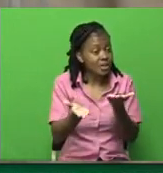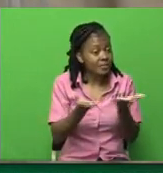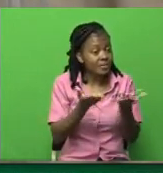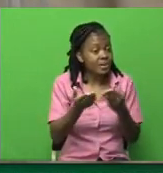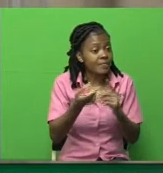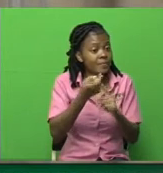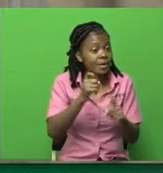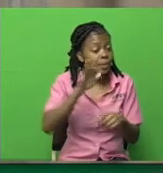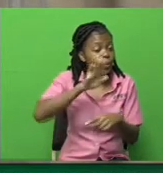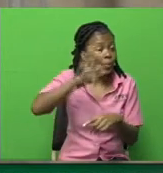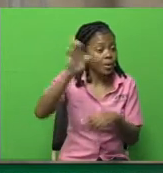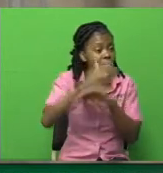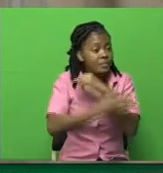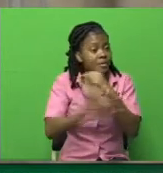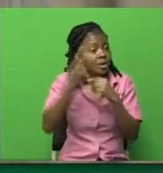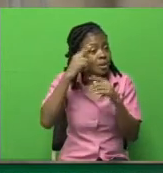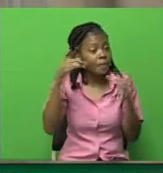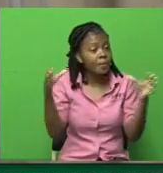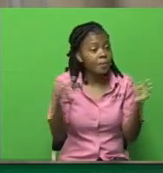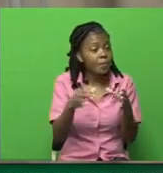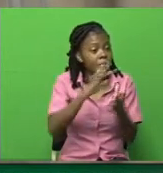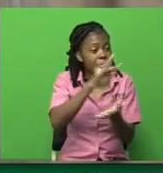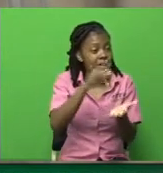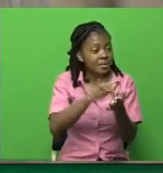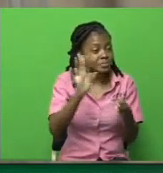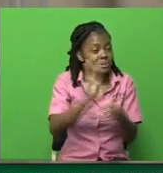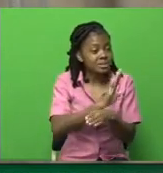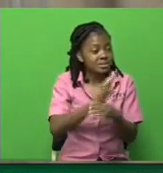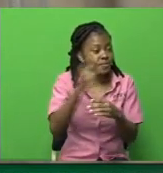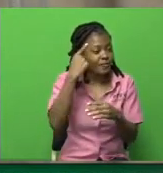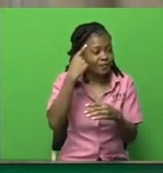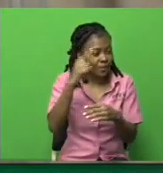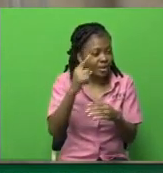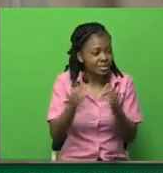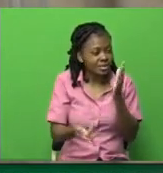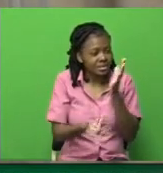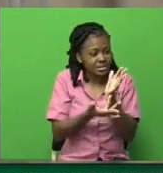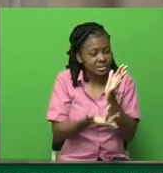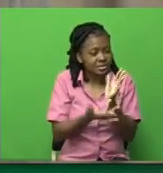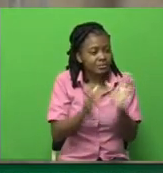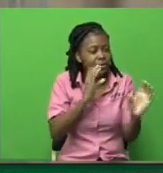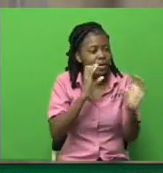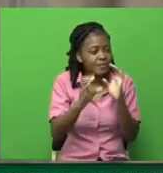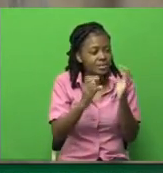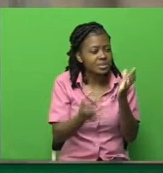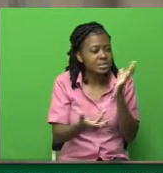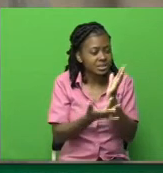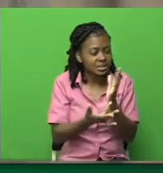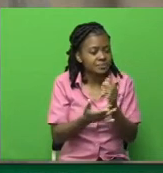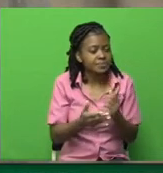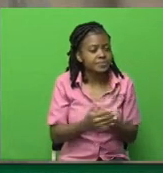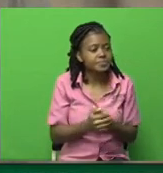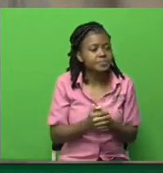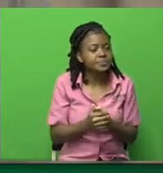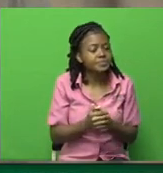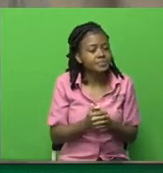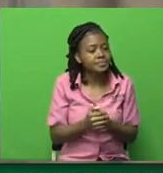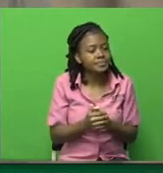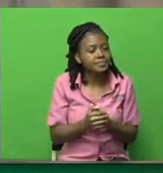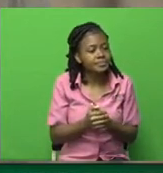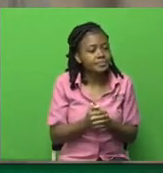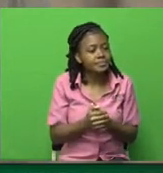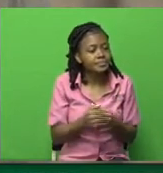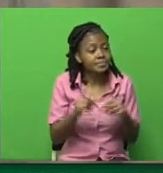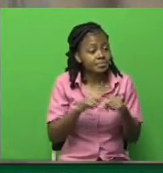small and medium Enterprises in the area of ICT to reach dalan International companies again as although the minister